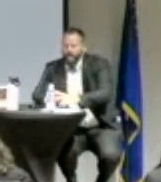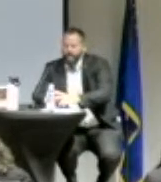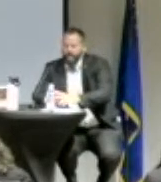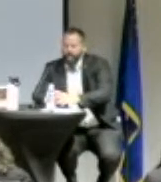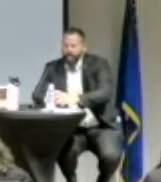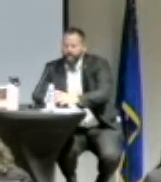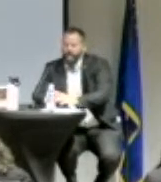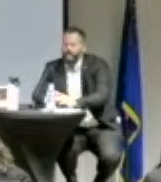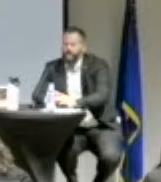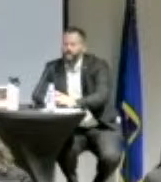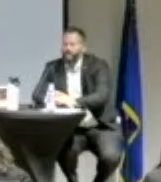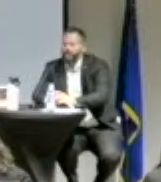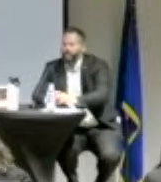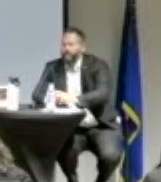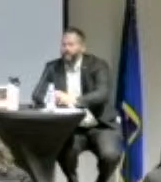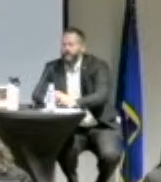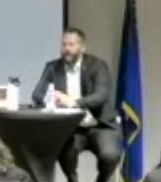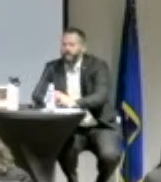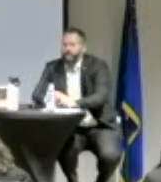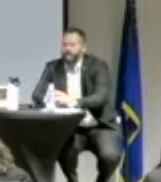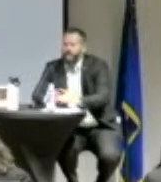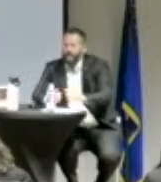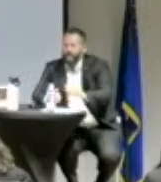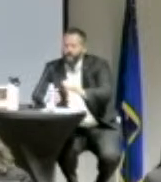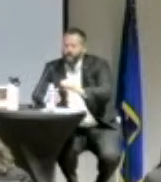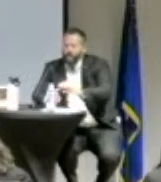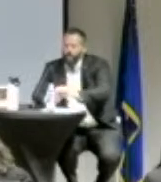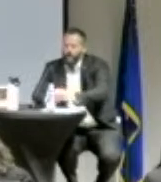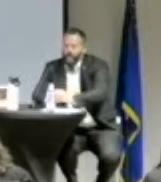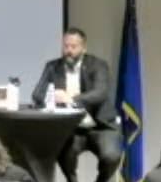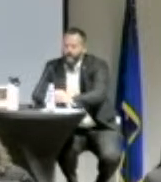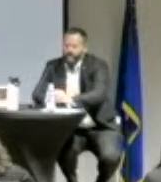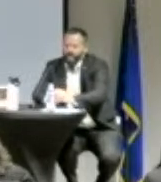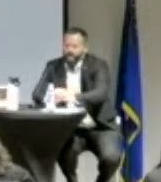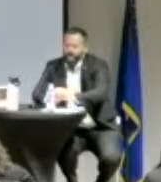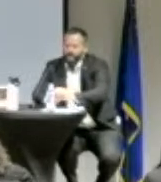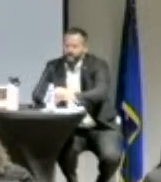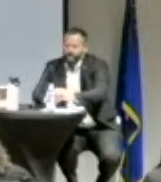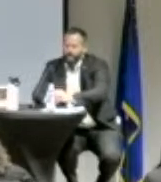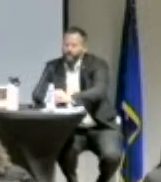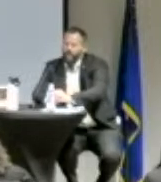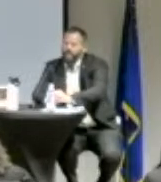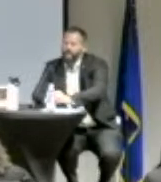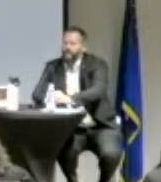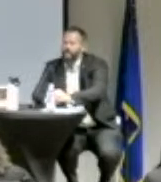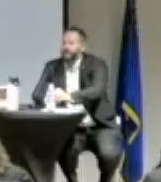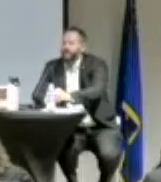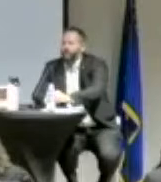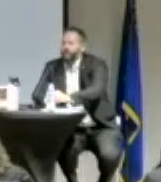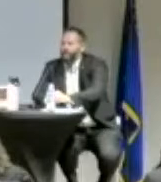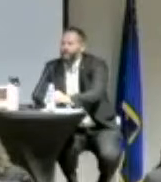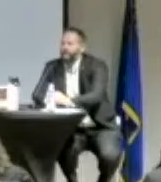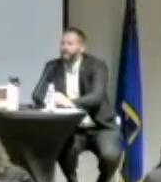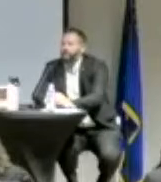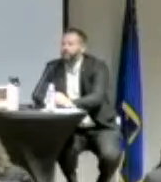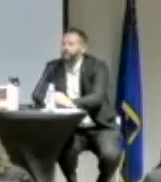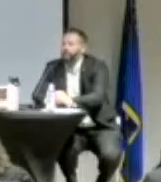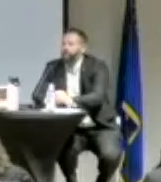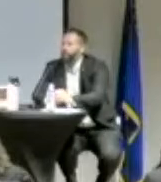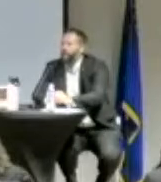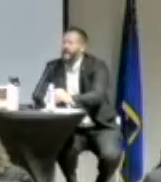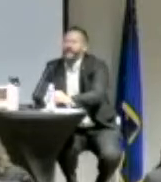three key initiatives that will be coming out of the redesign. One is employee benefits and wellness.